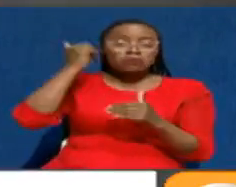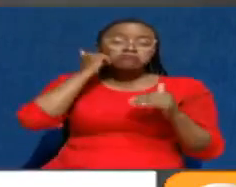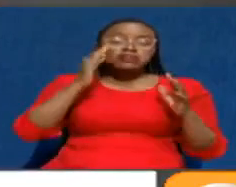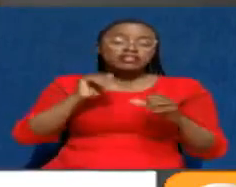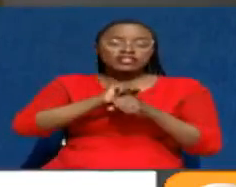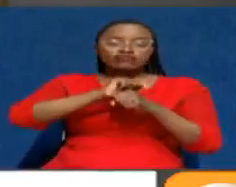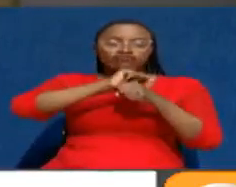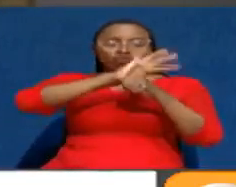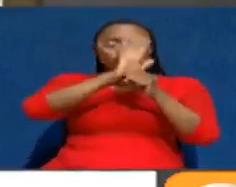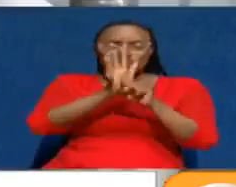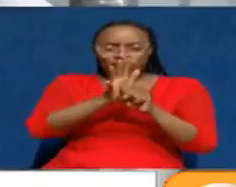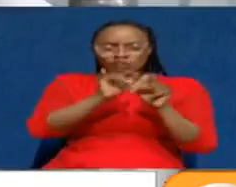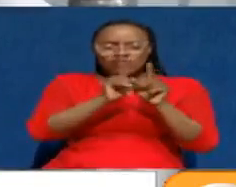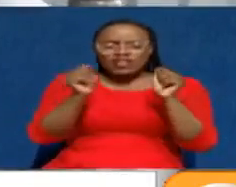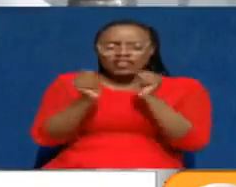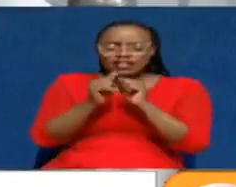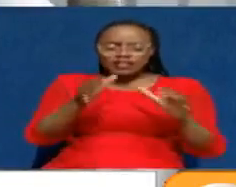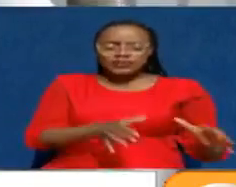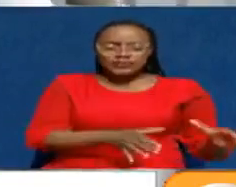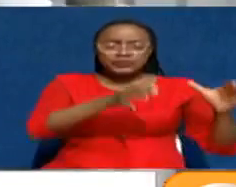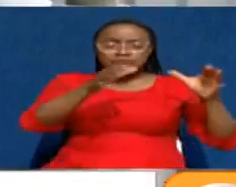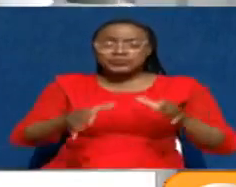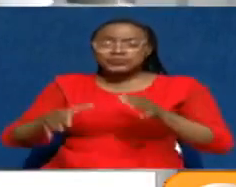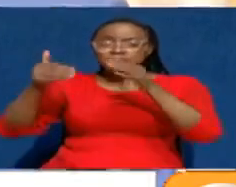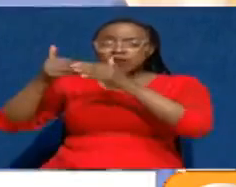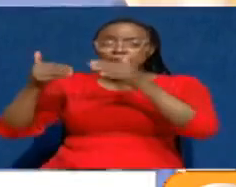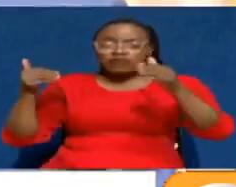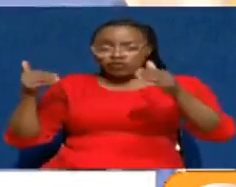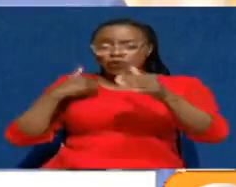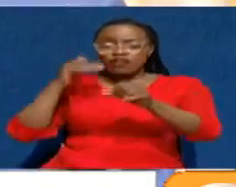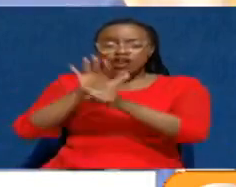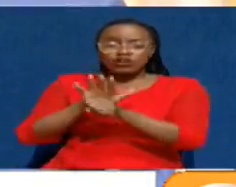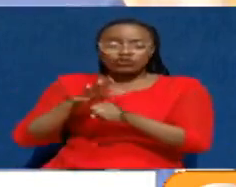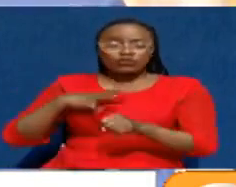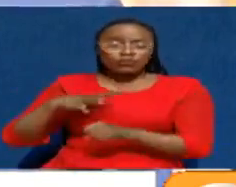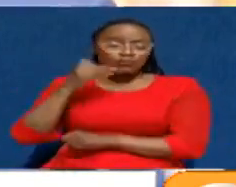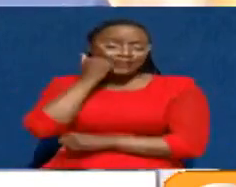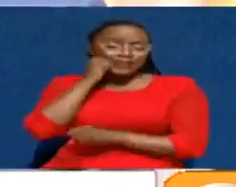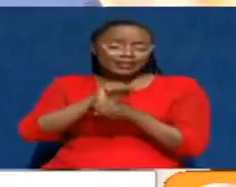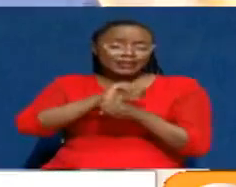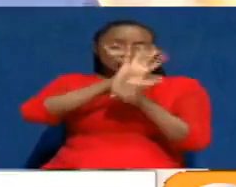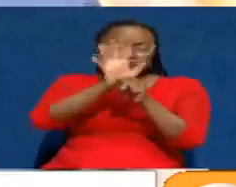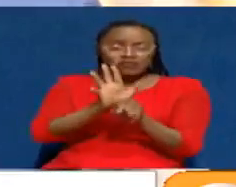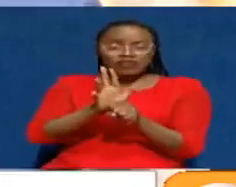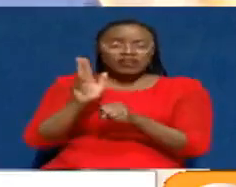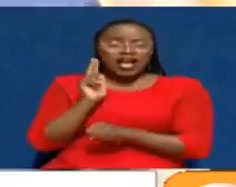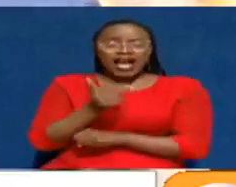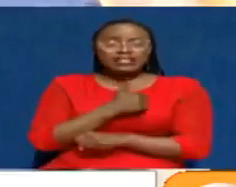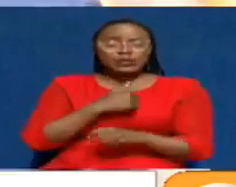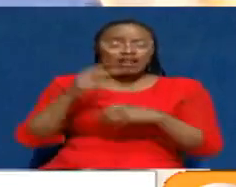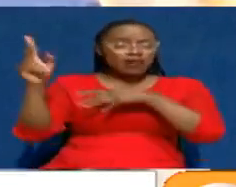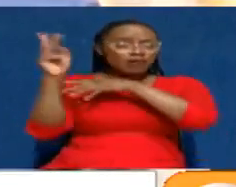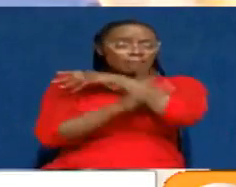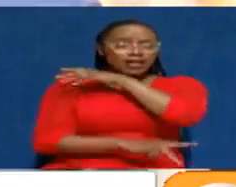patients, unlike the 10 cylinders that were needed before the spike. We are going to get into a much